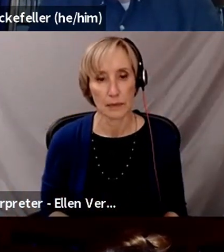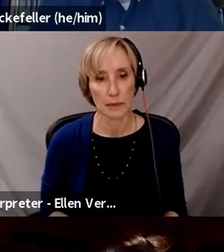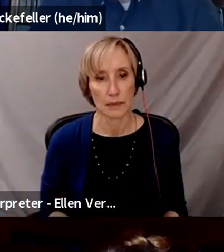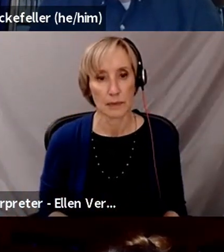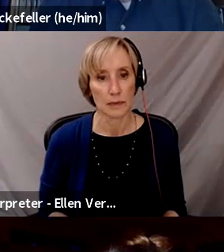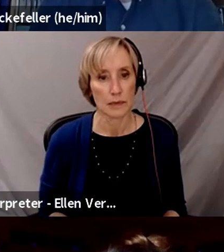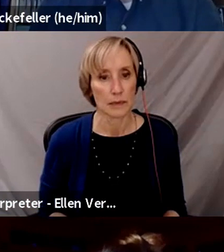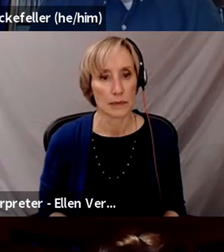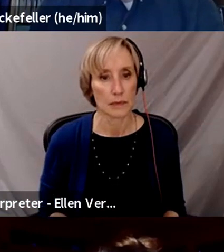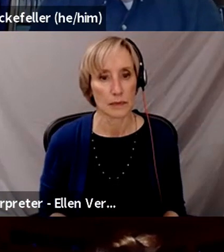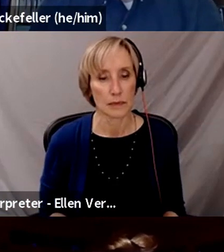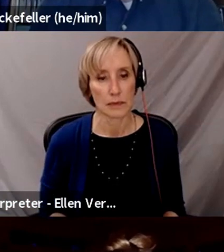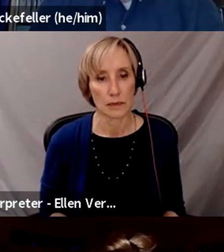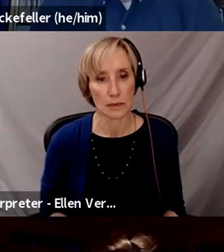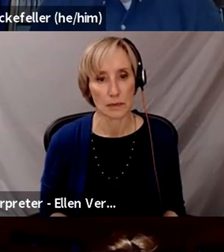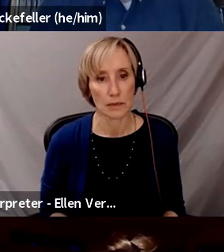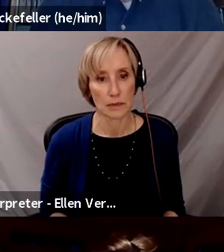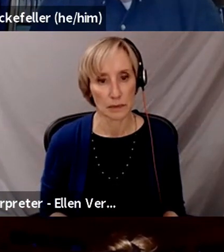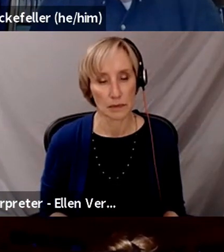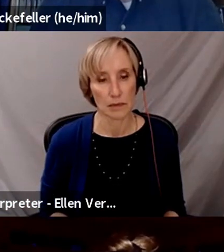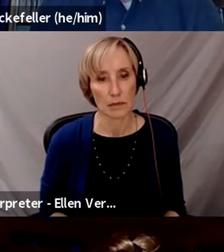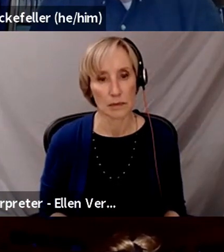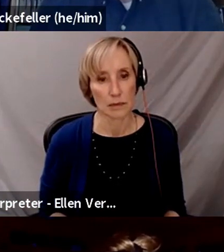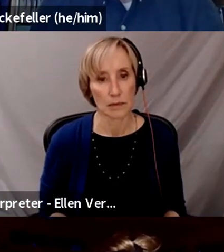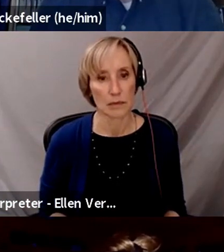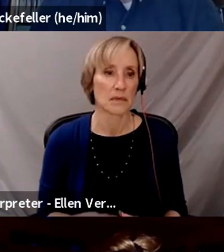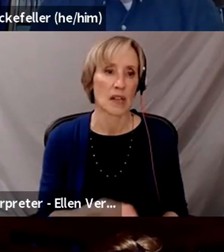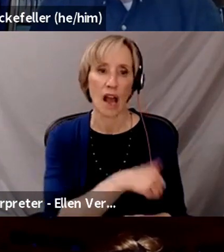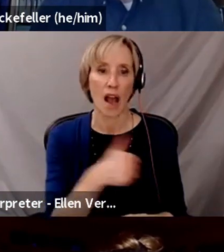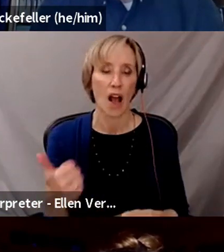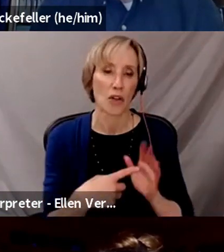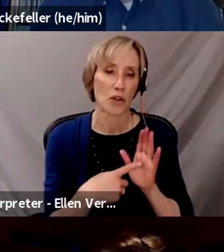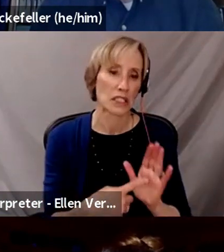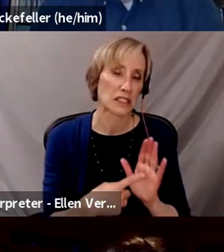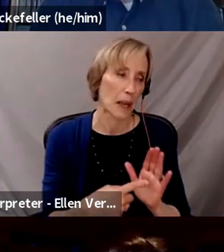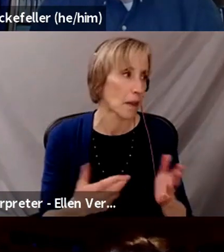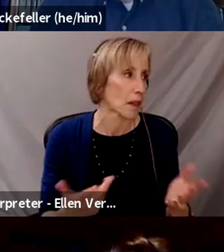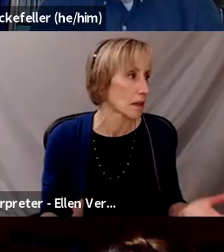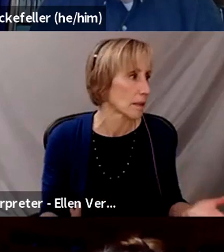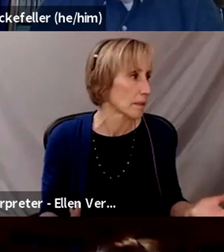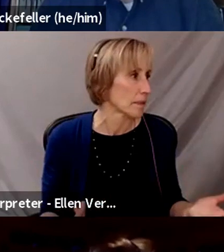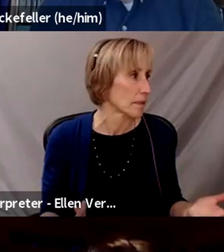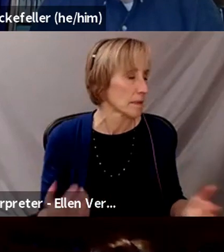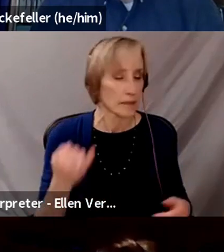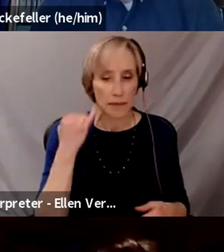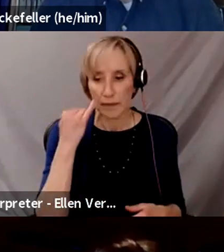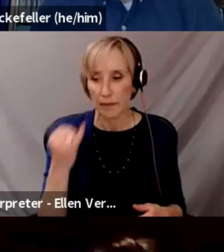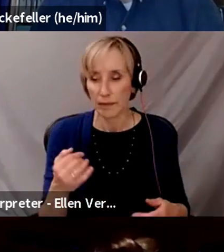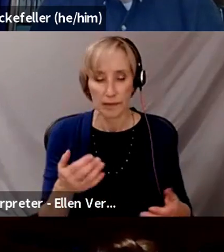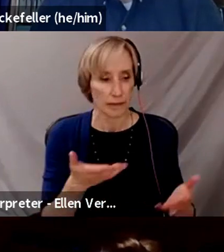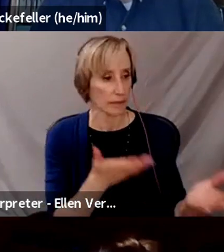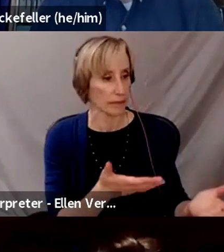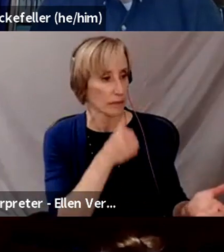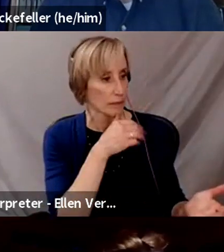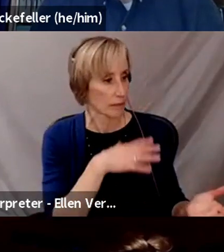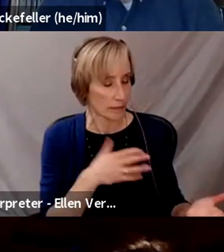are a woman, or you are now like, or you are a man. So like a man